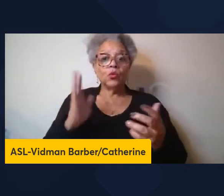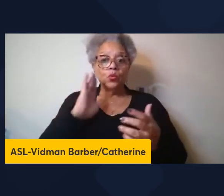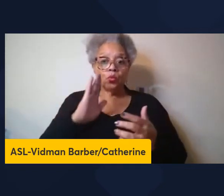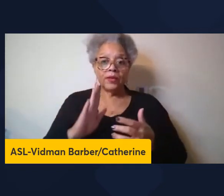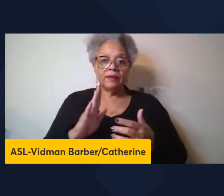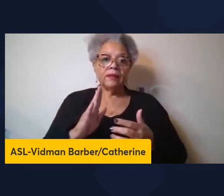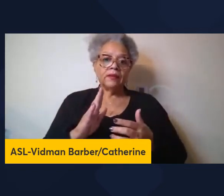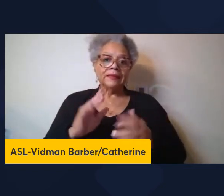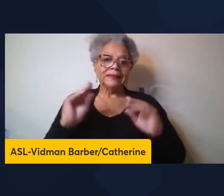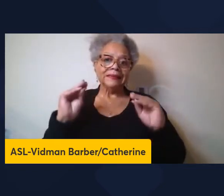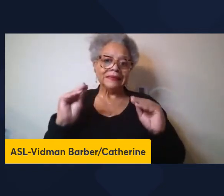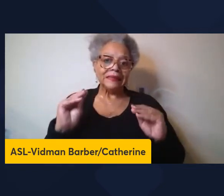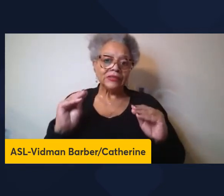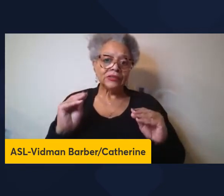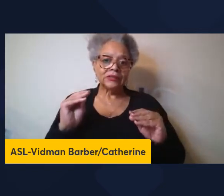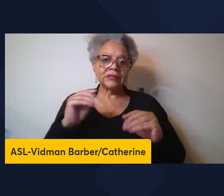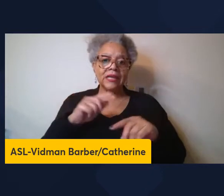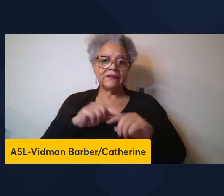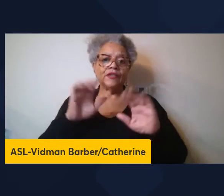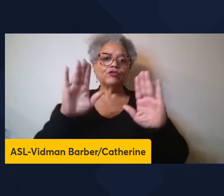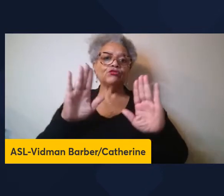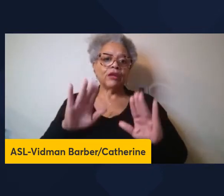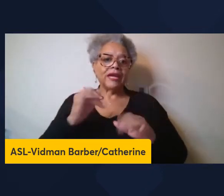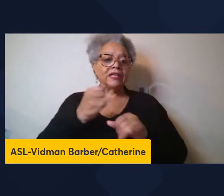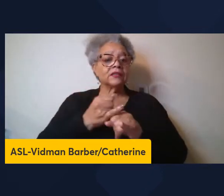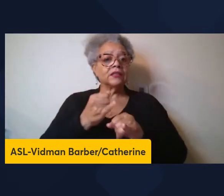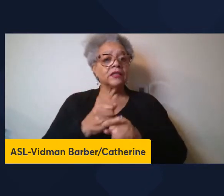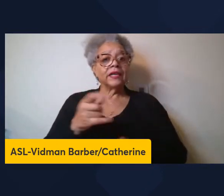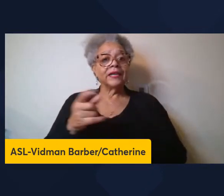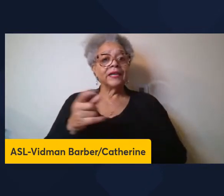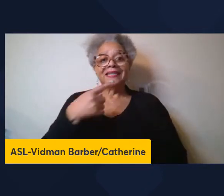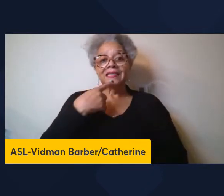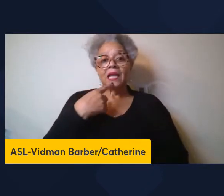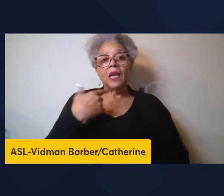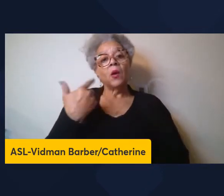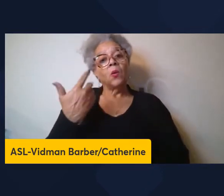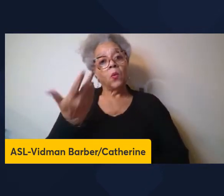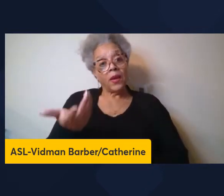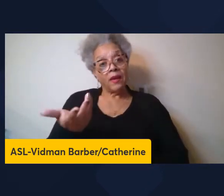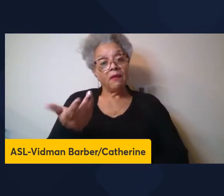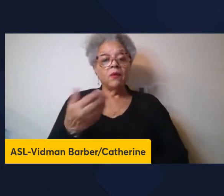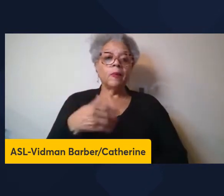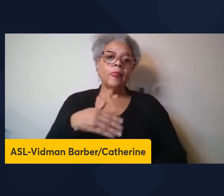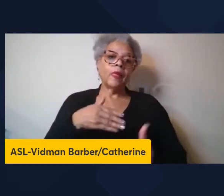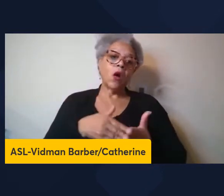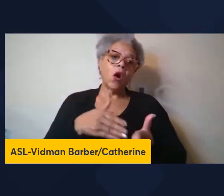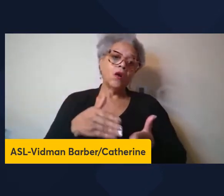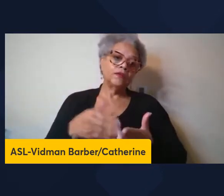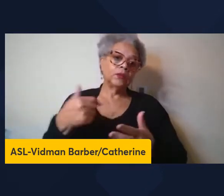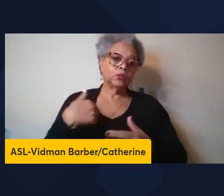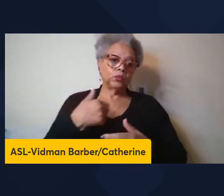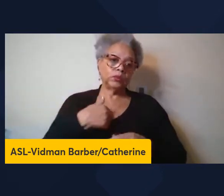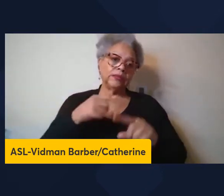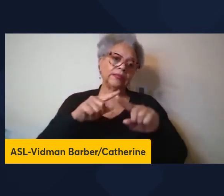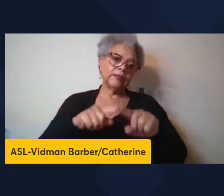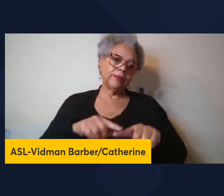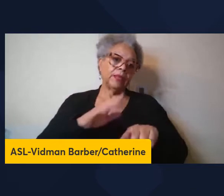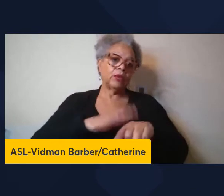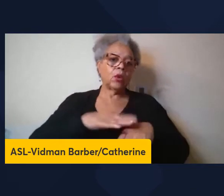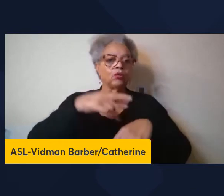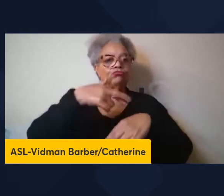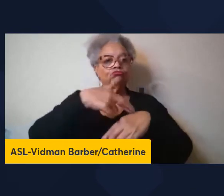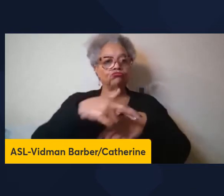be teachers at this great institution? And she said, well, a lot of the time we depend on